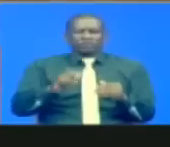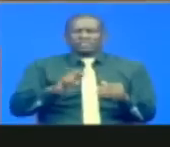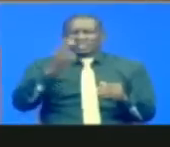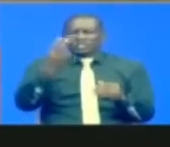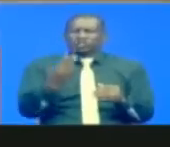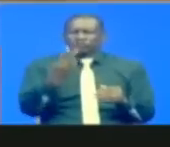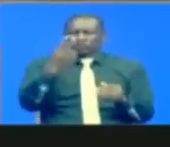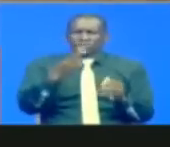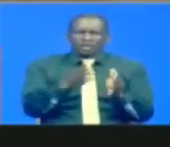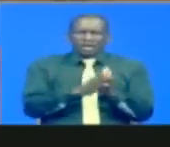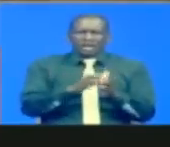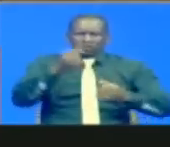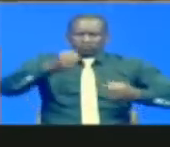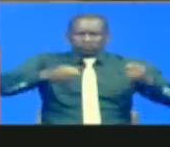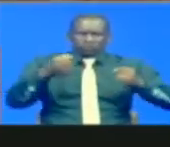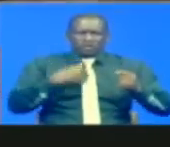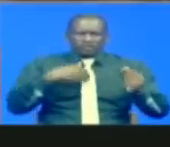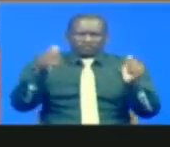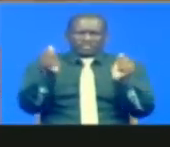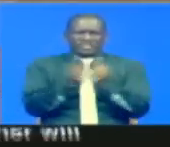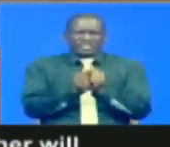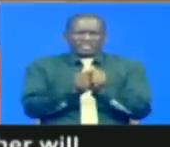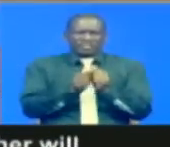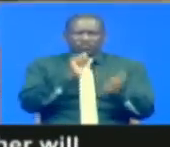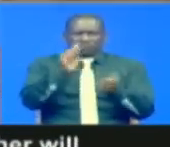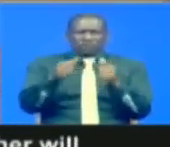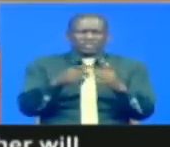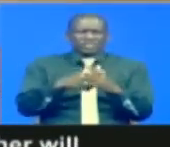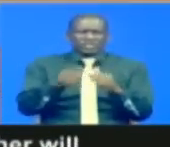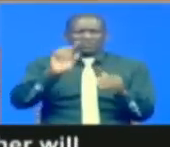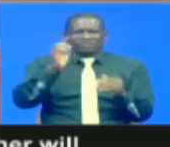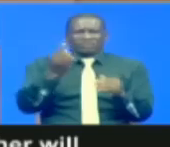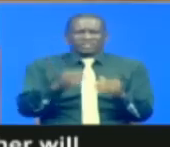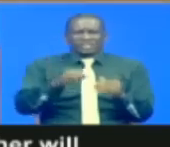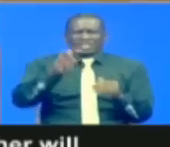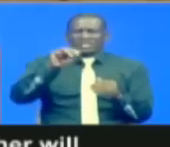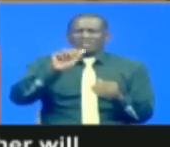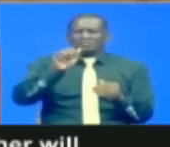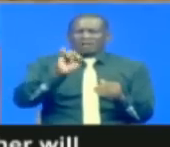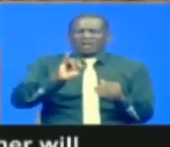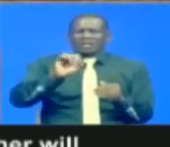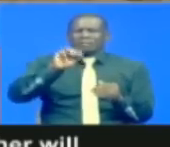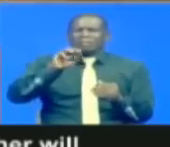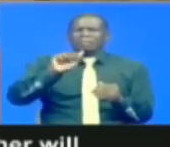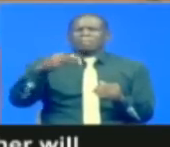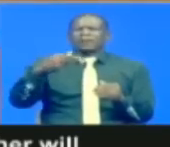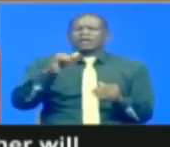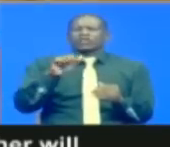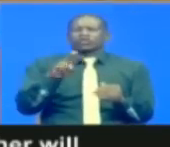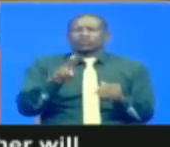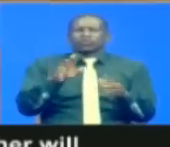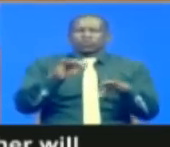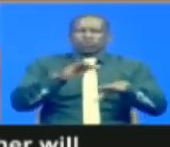while autocross will have 10 events starting with the first competition in Maimahiu on Sunday.